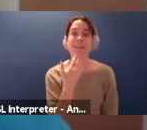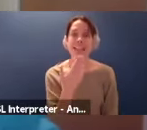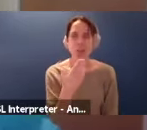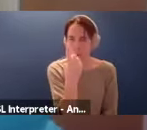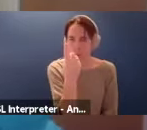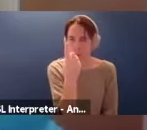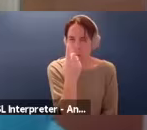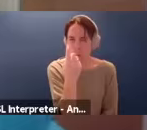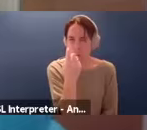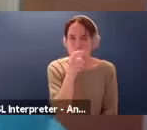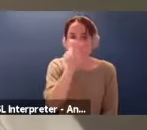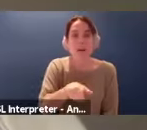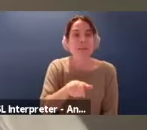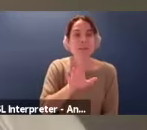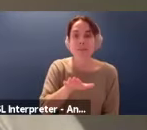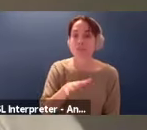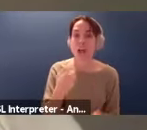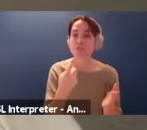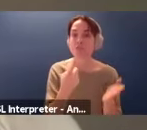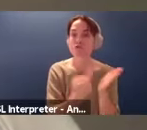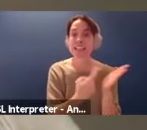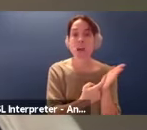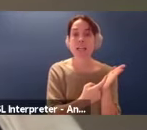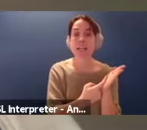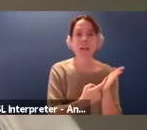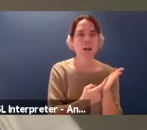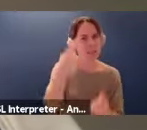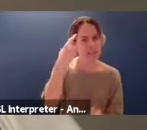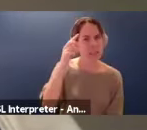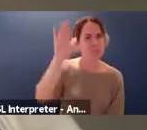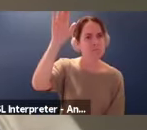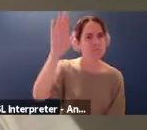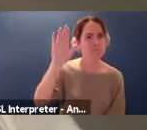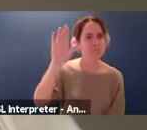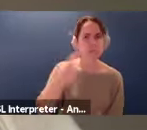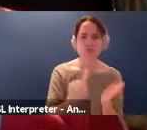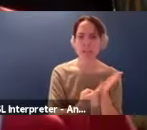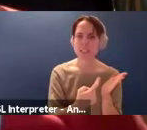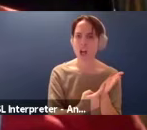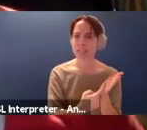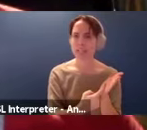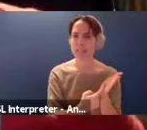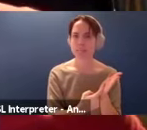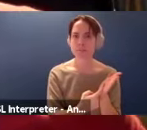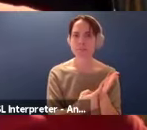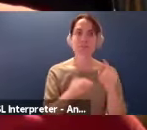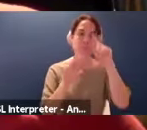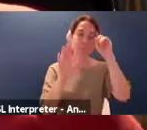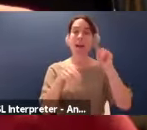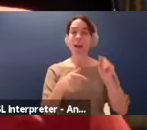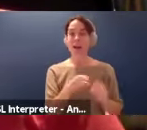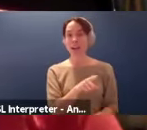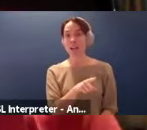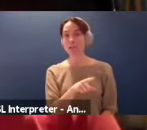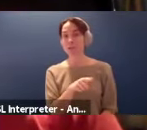more question in ratnadharani you your hand went up to um just to pick up on where maitrasara left off